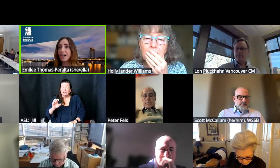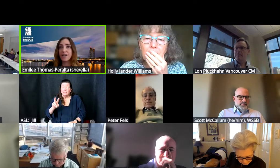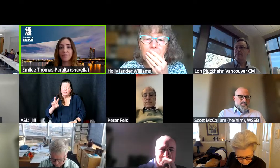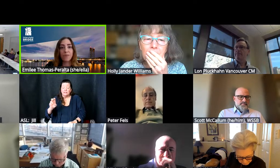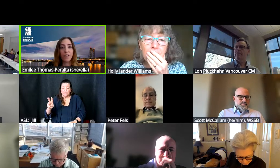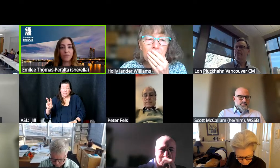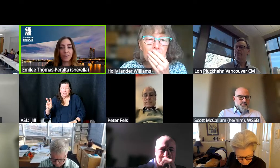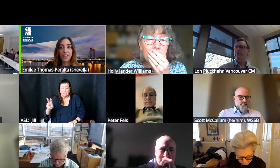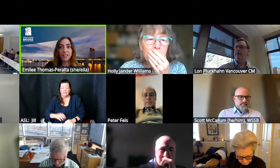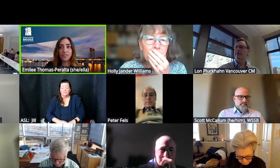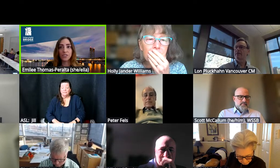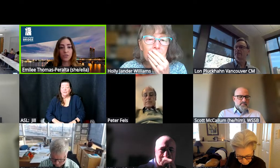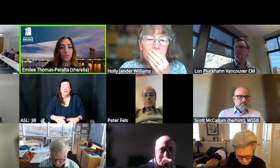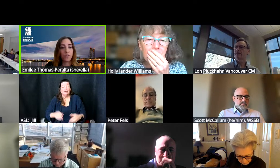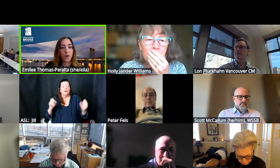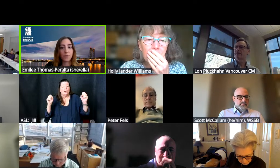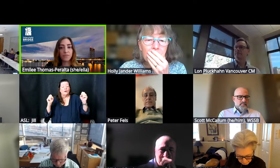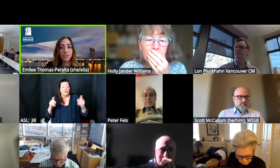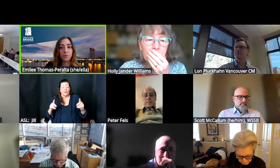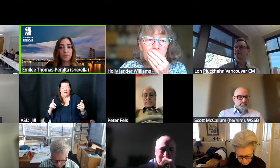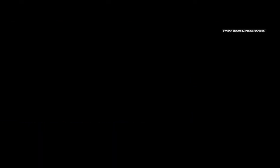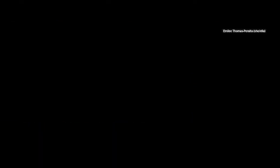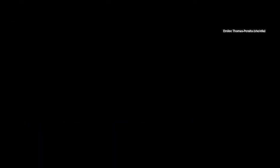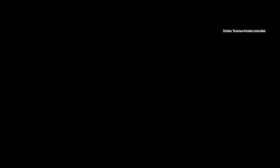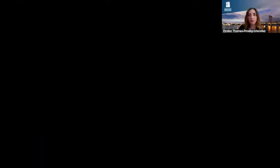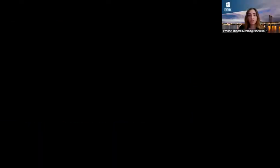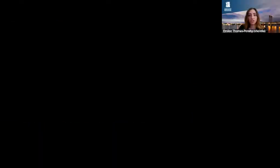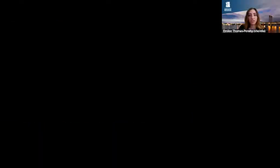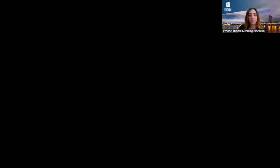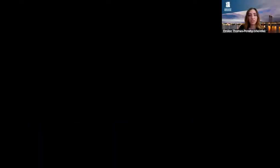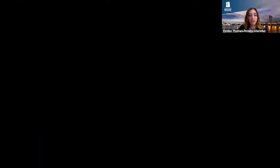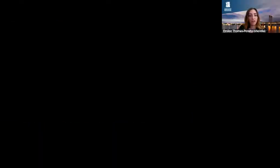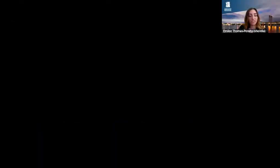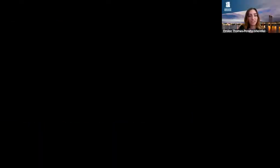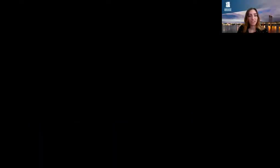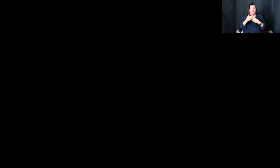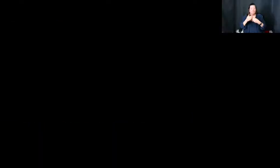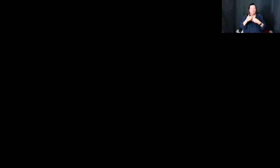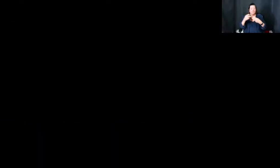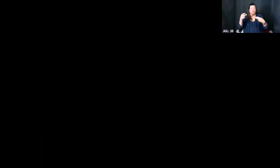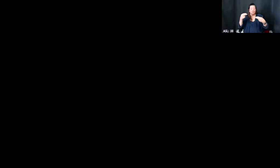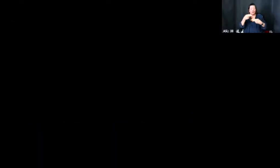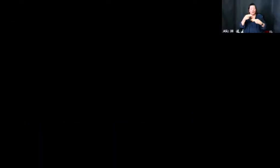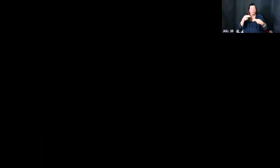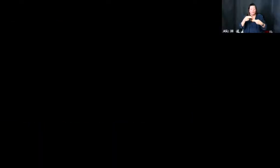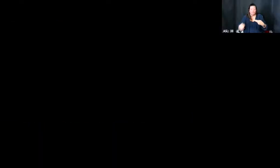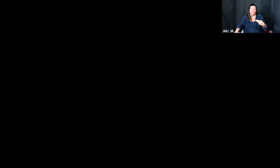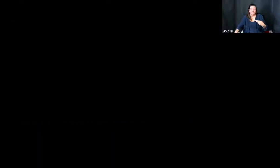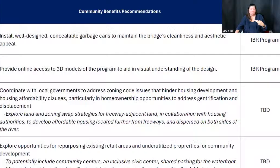you. All right. And so Fabian, if you could please pull up our chart here. Awesome.